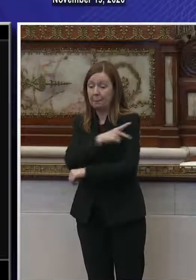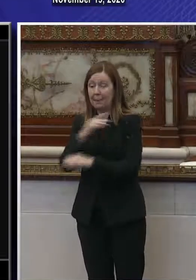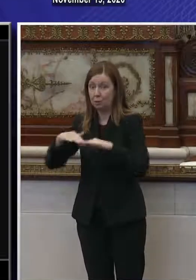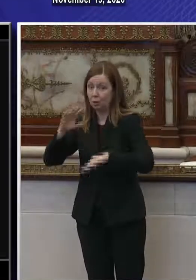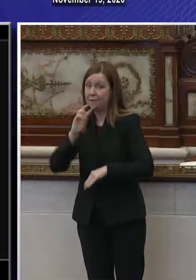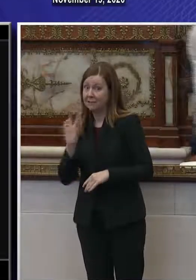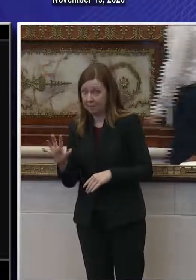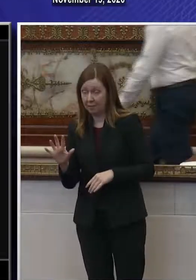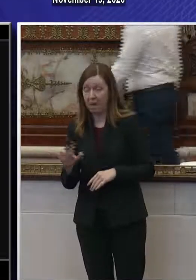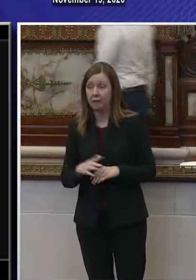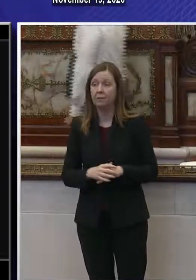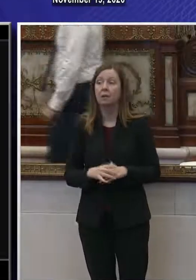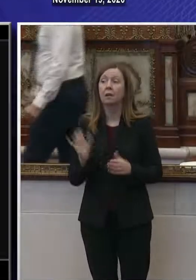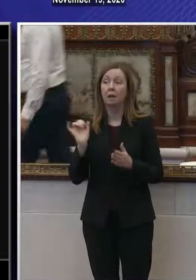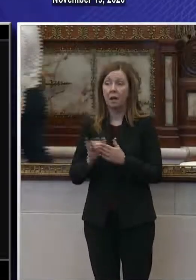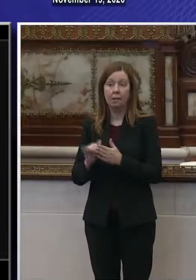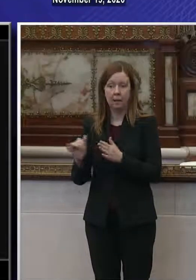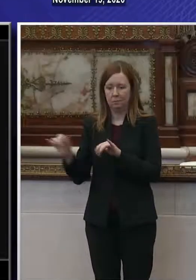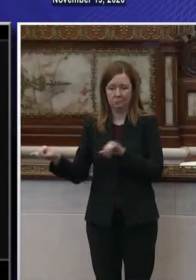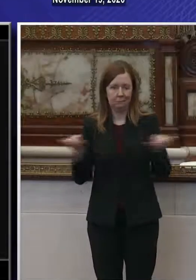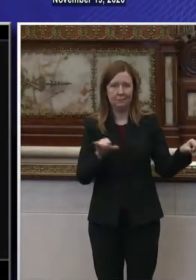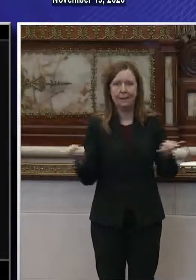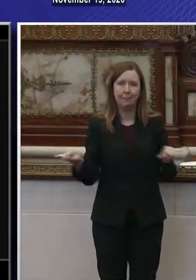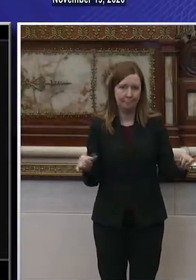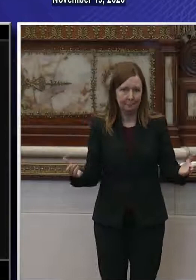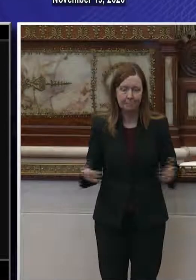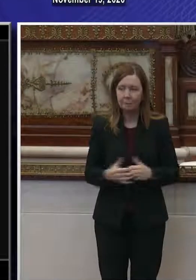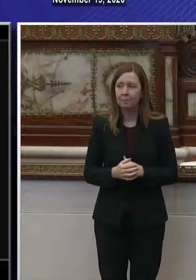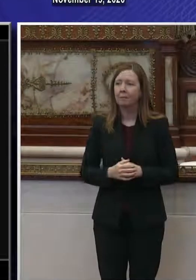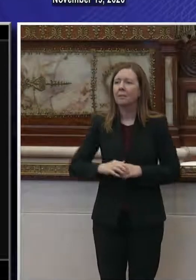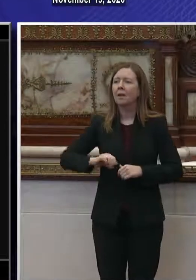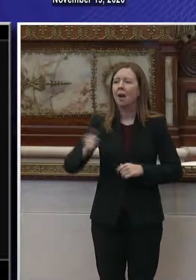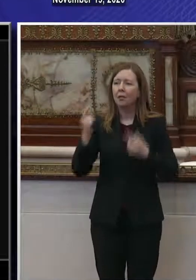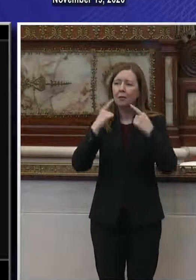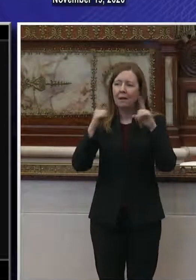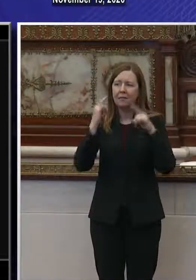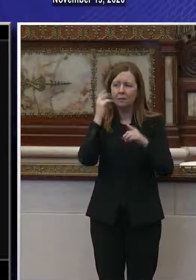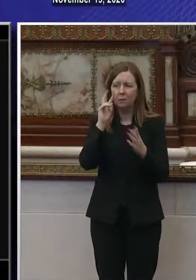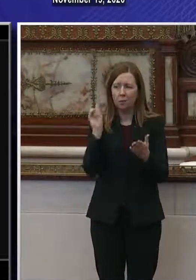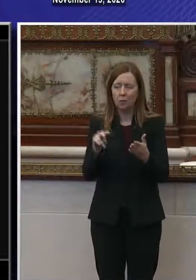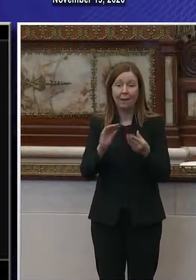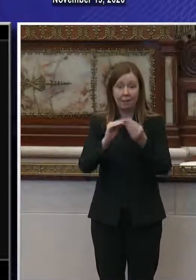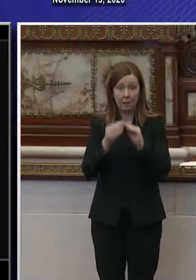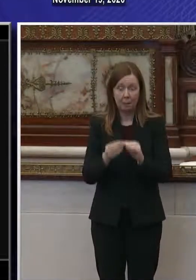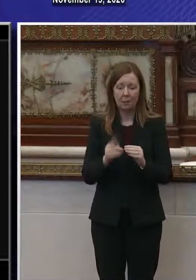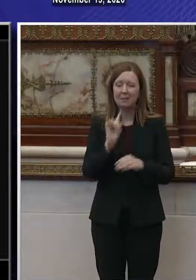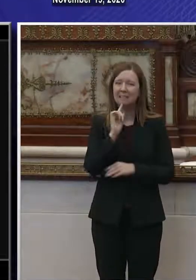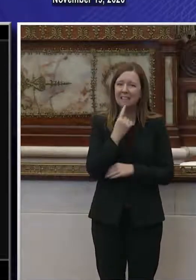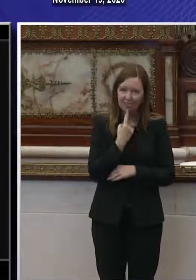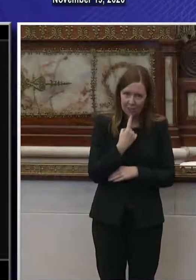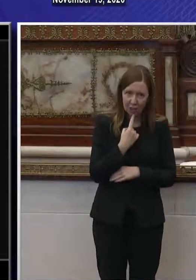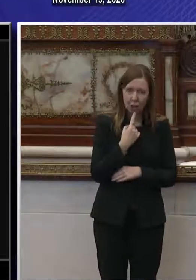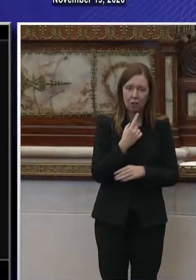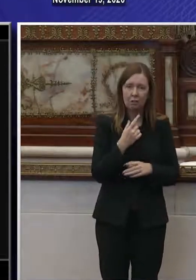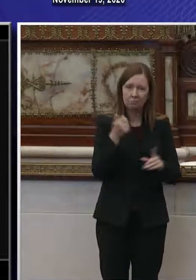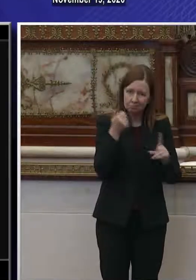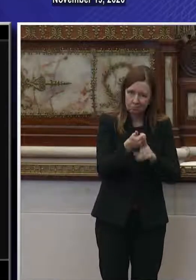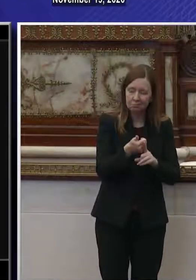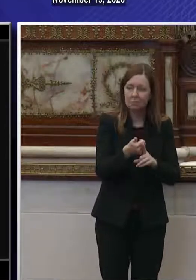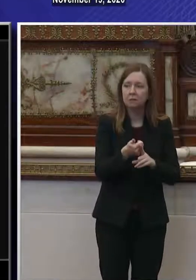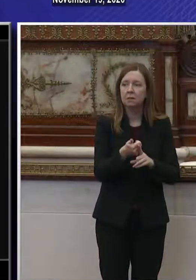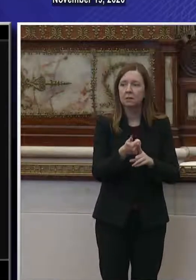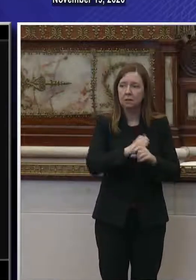over 65, which was virtually the same, of course. Other efficacy, if you look at the numbers of severe cases, all in